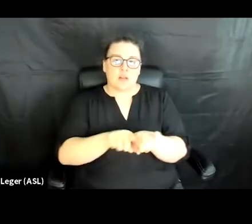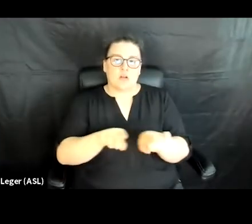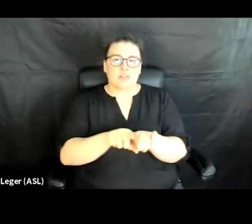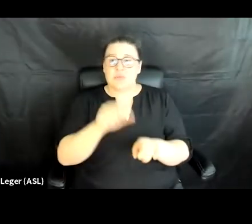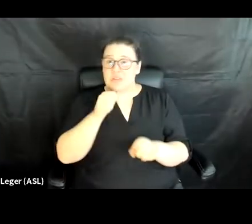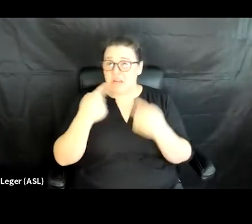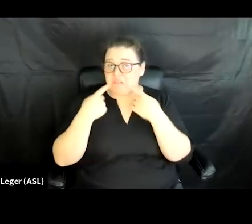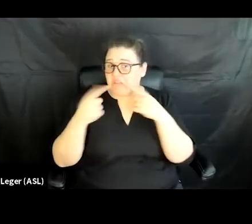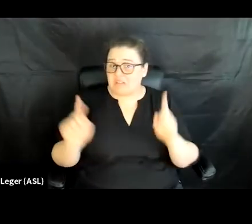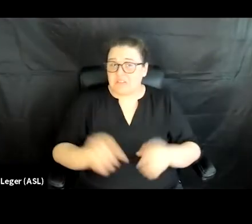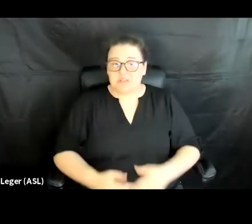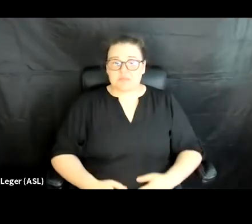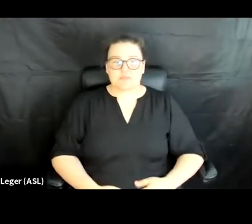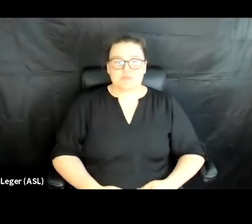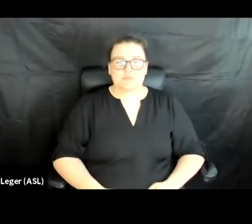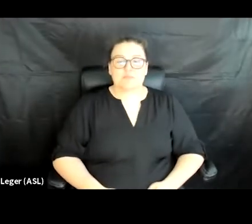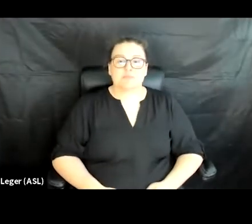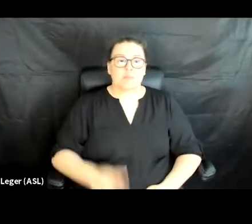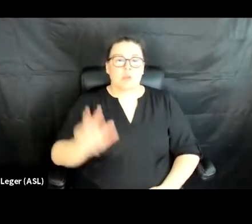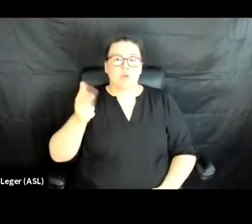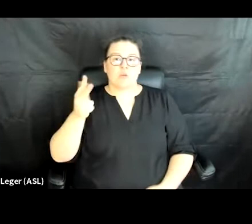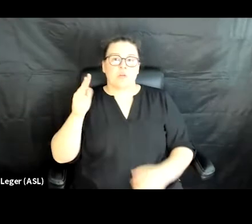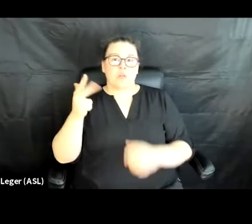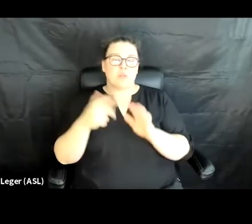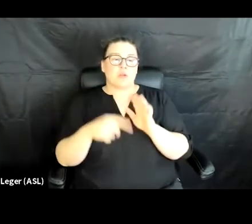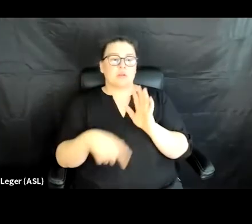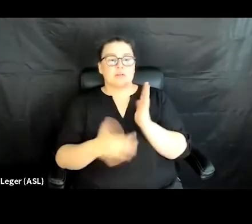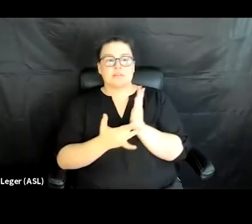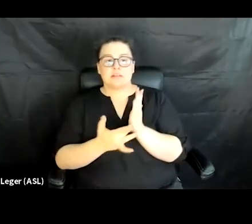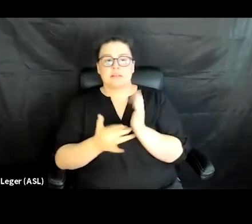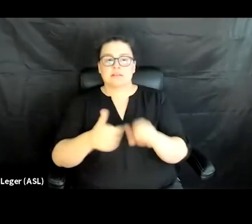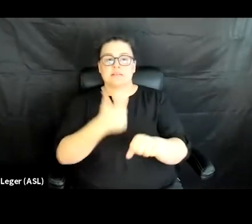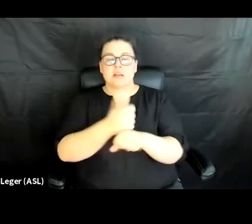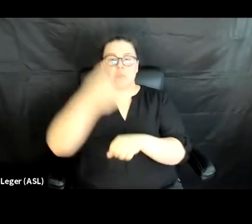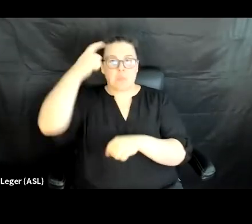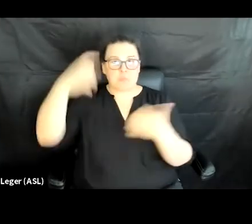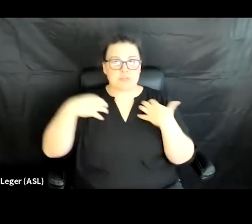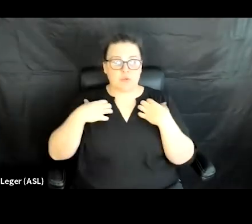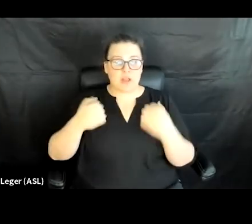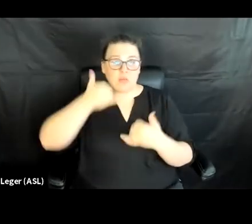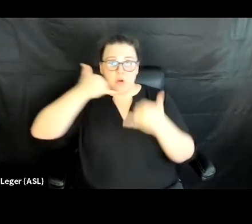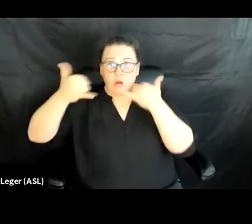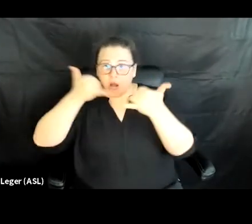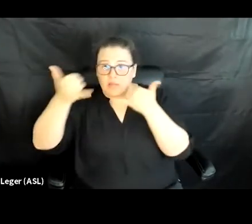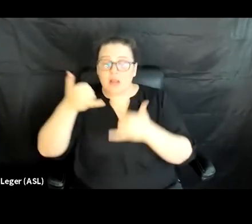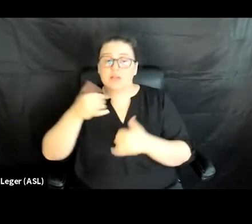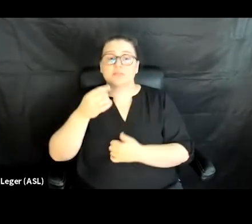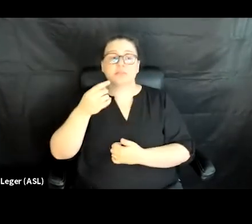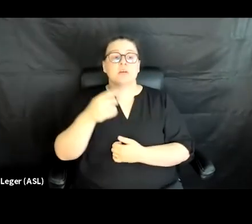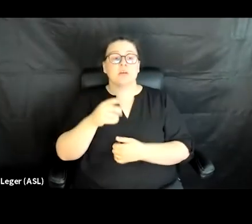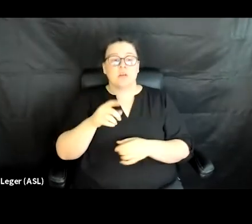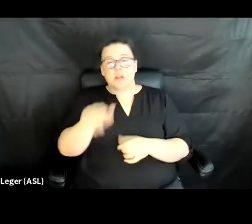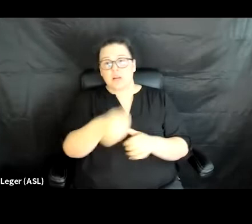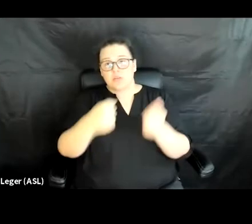effective. And then the third strategy is establishing mental health hotlines and other supports for essential workers who have been impacted by